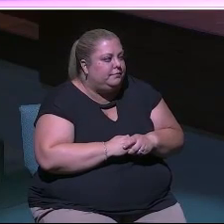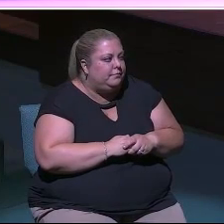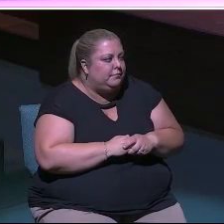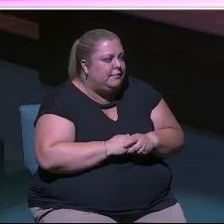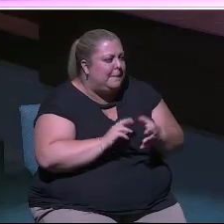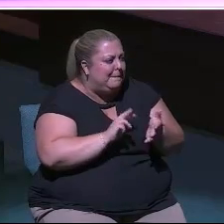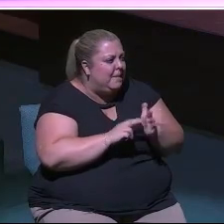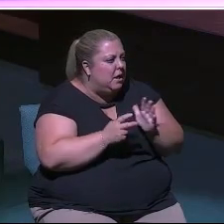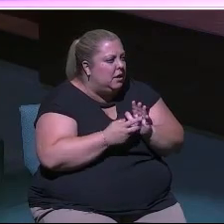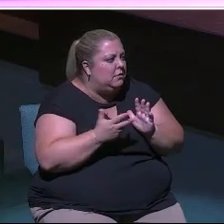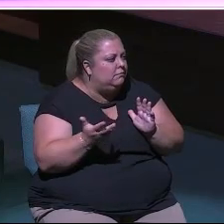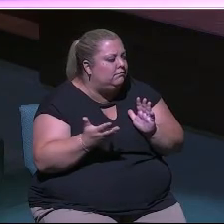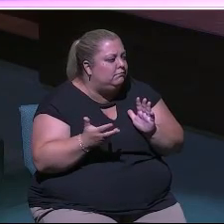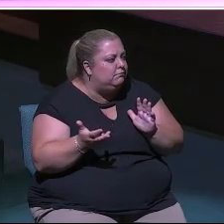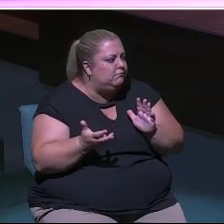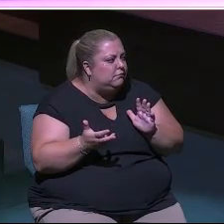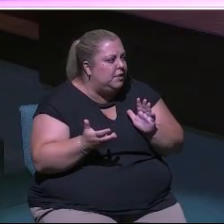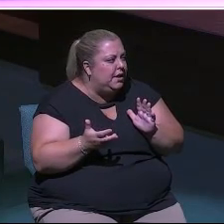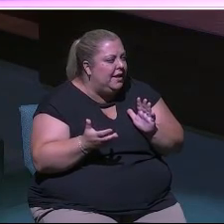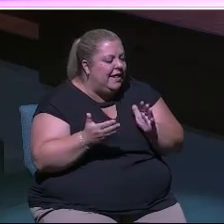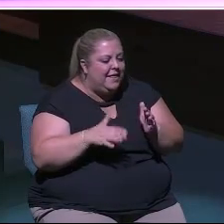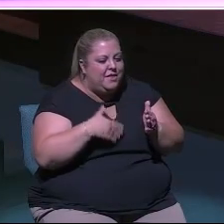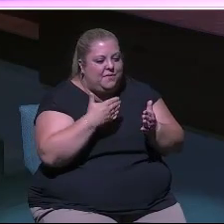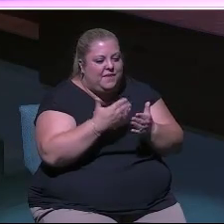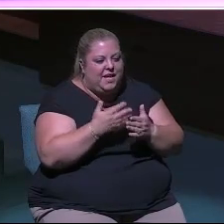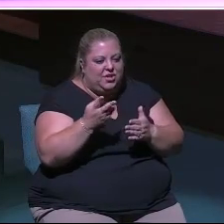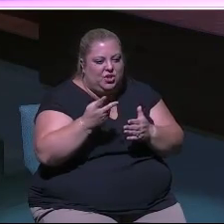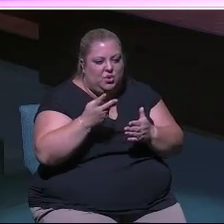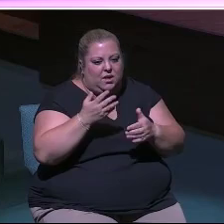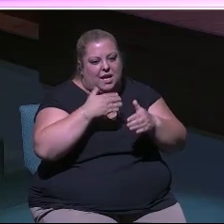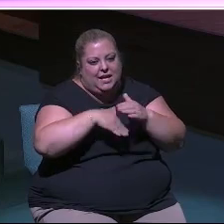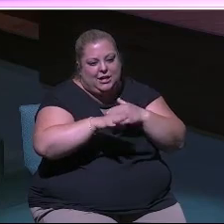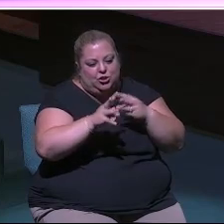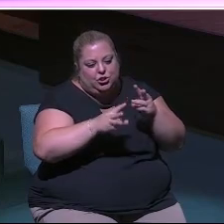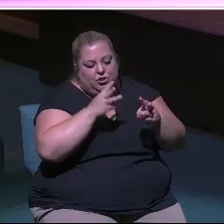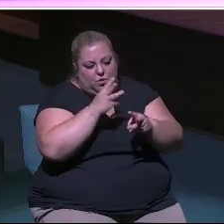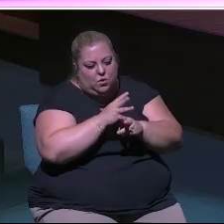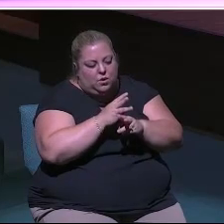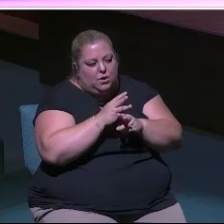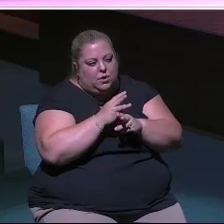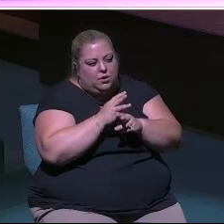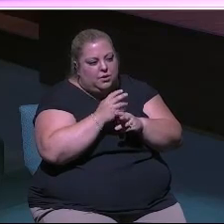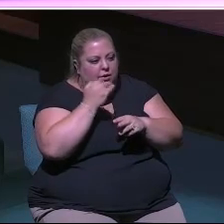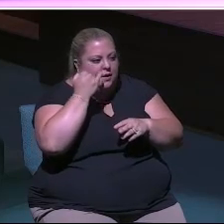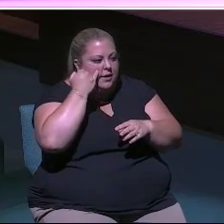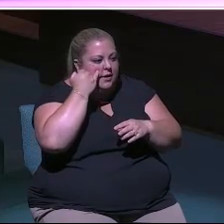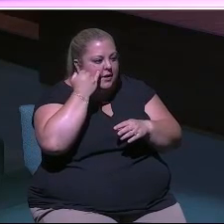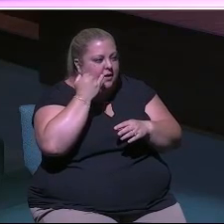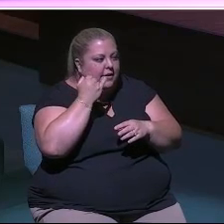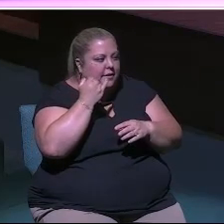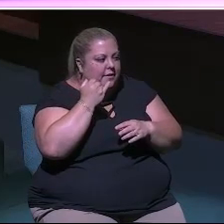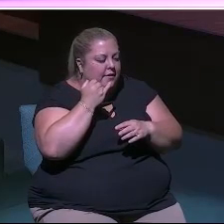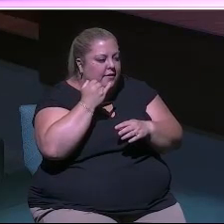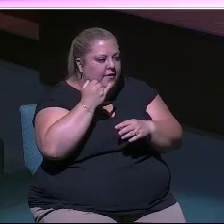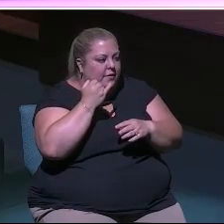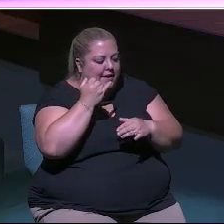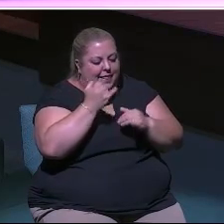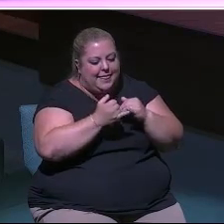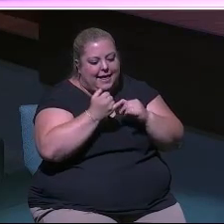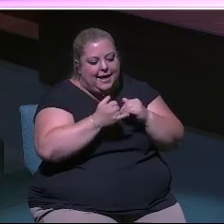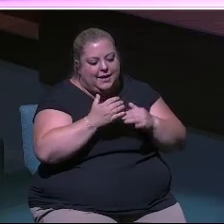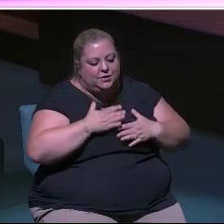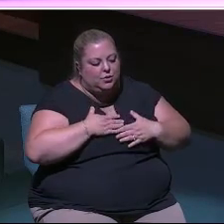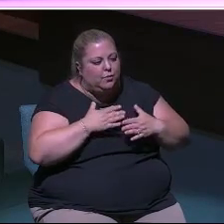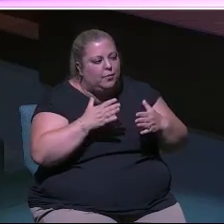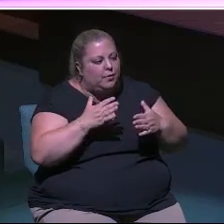mean that the fact that you and I, we entered into this world, and if the Lord tarries his coming, you and I are going to take our last breath. I